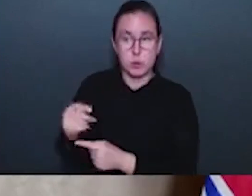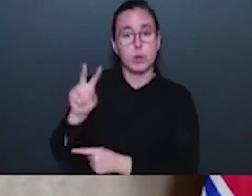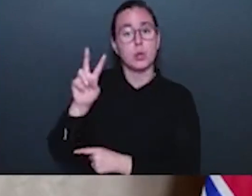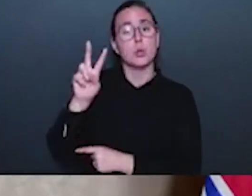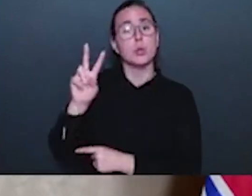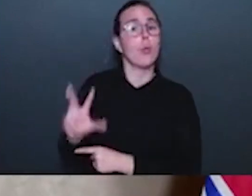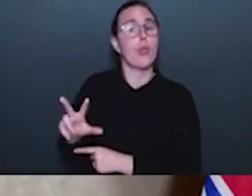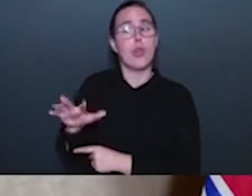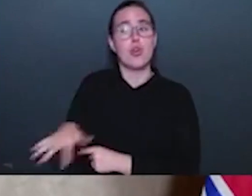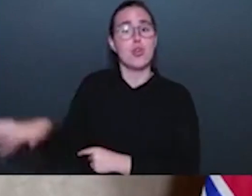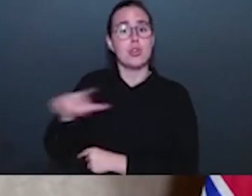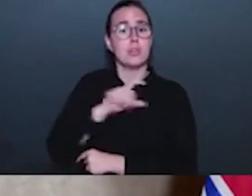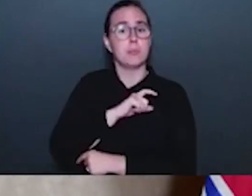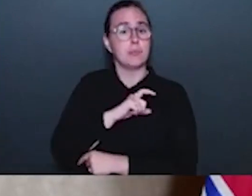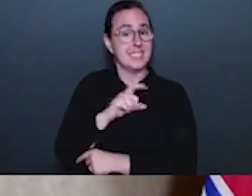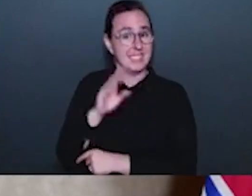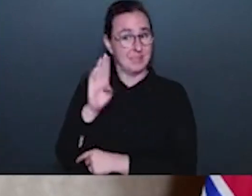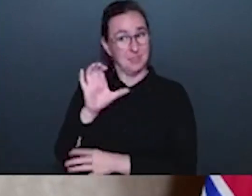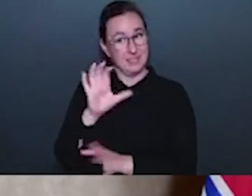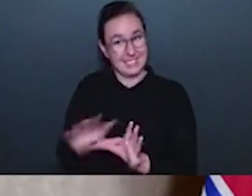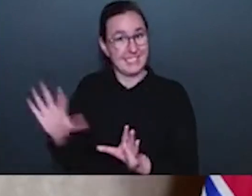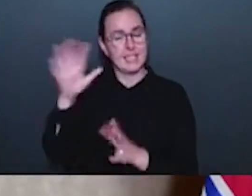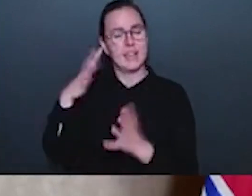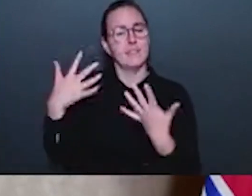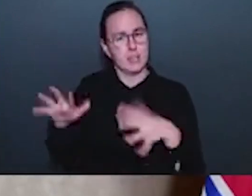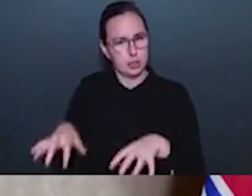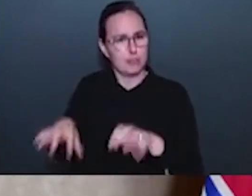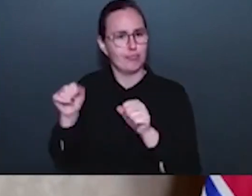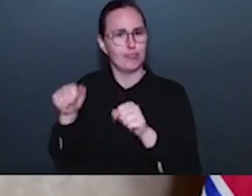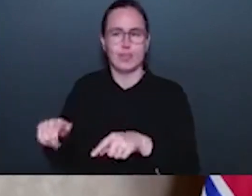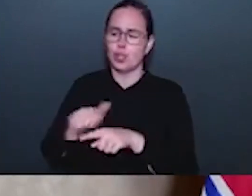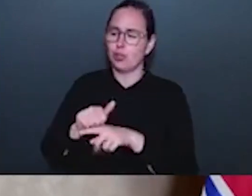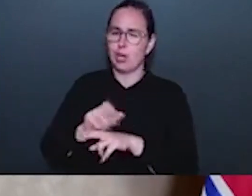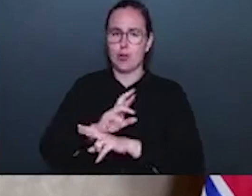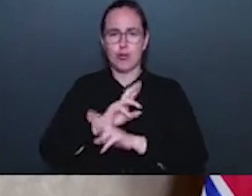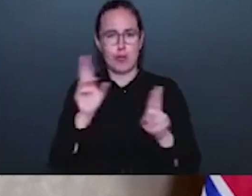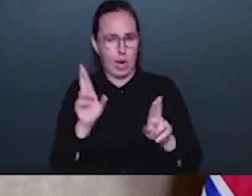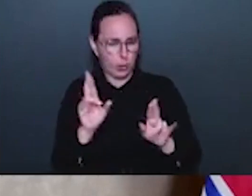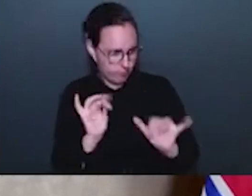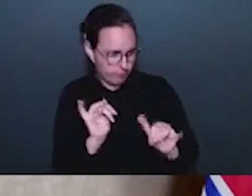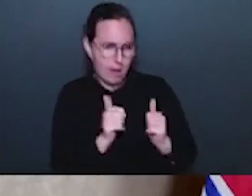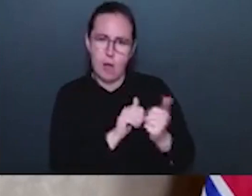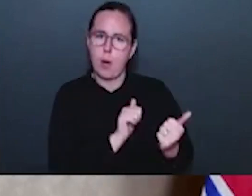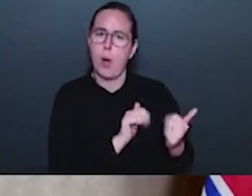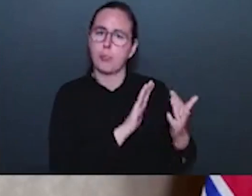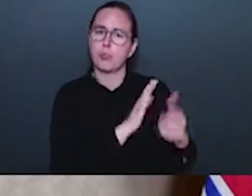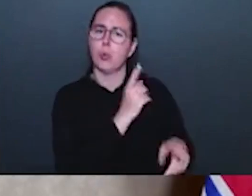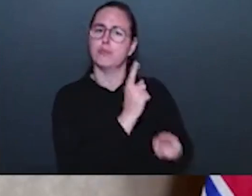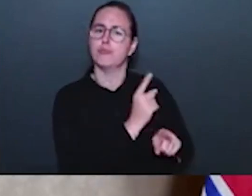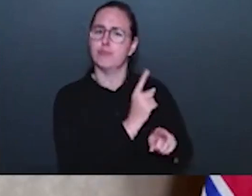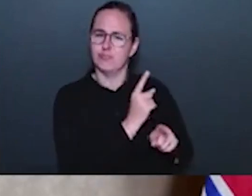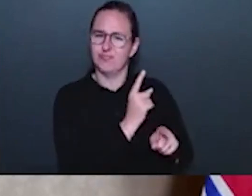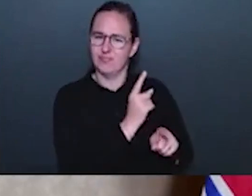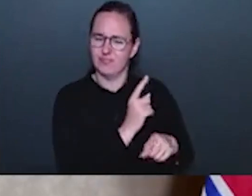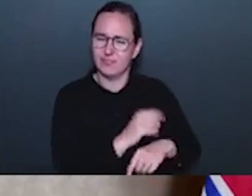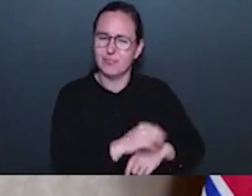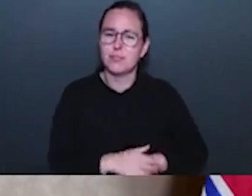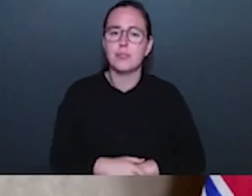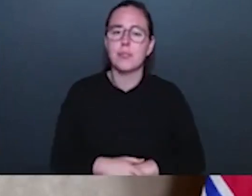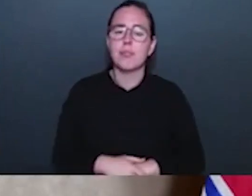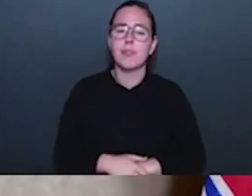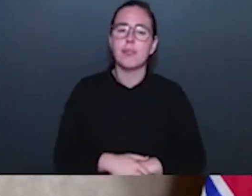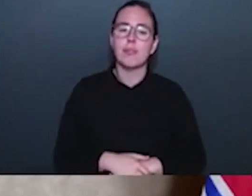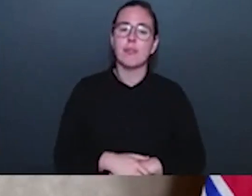broad public information and education campaign on digital platforms, on social media, radio, and Google search.